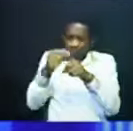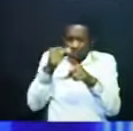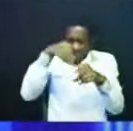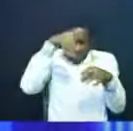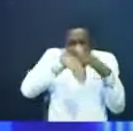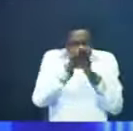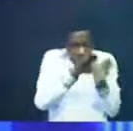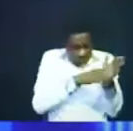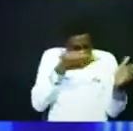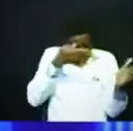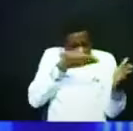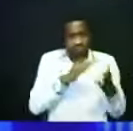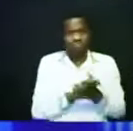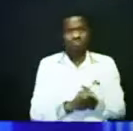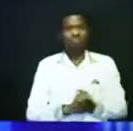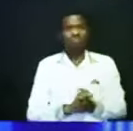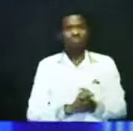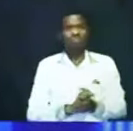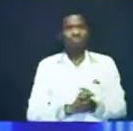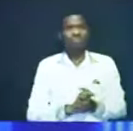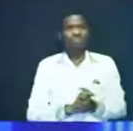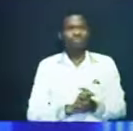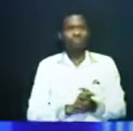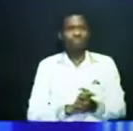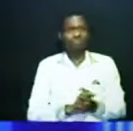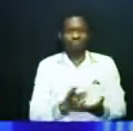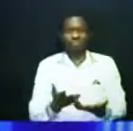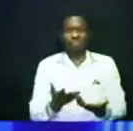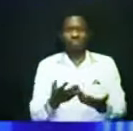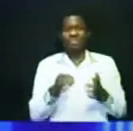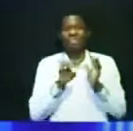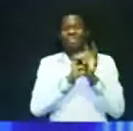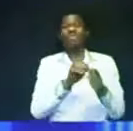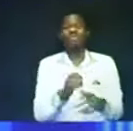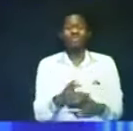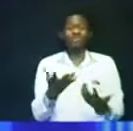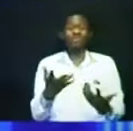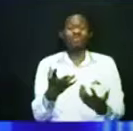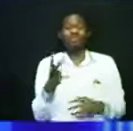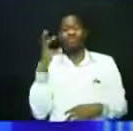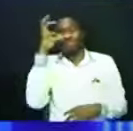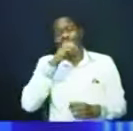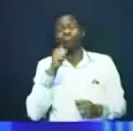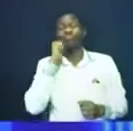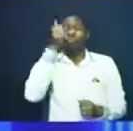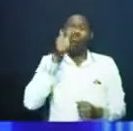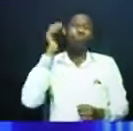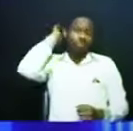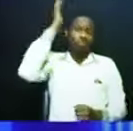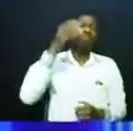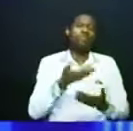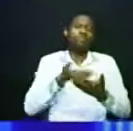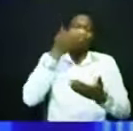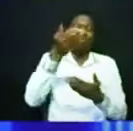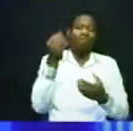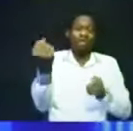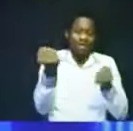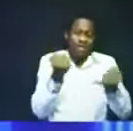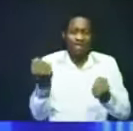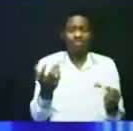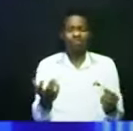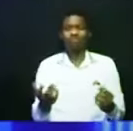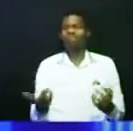Not because tomorrow I'll buy a car. Positive confession. Ah, yes, I was sorry. I watch you. Watching a mikura car, kasi yum. But you